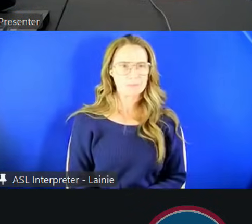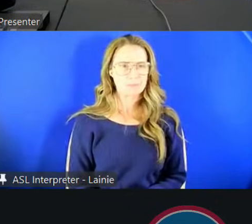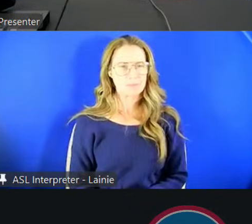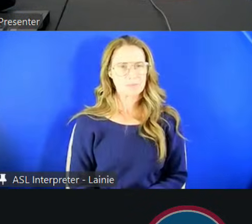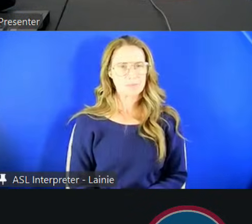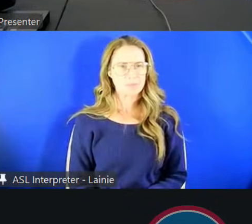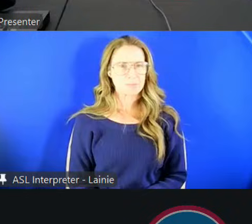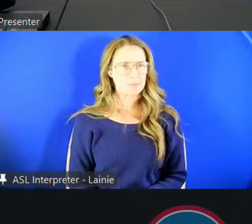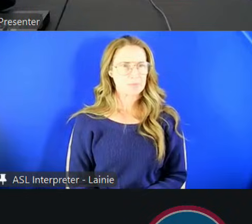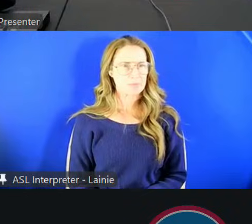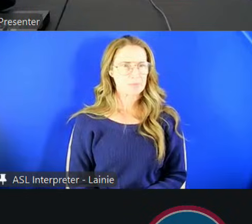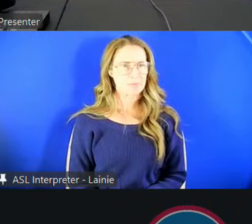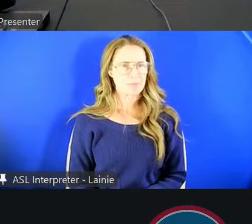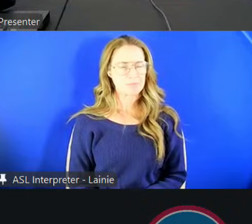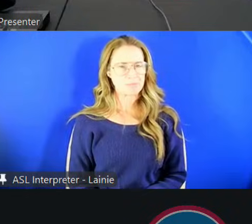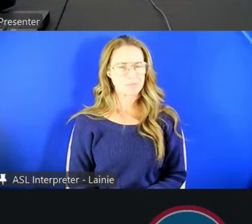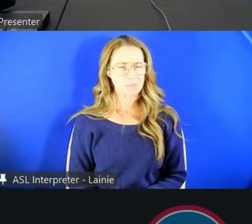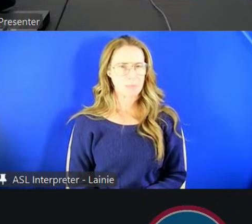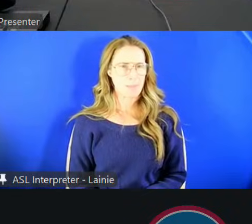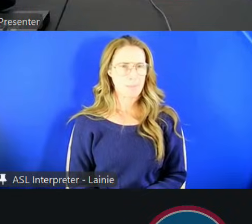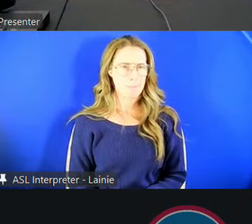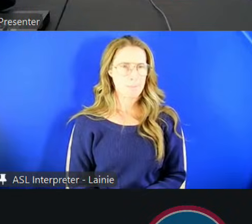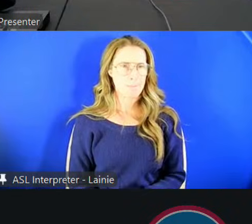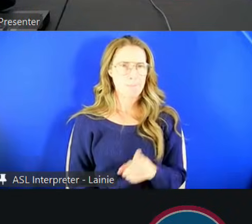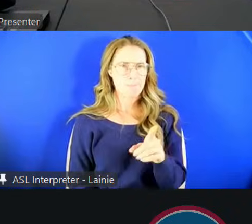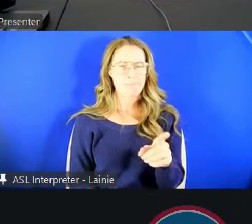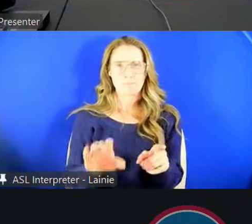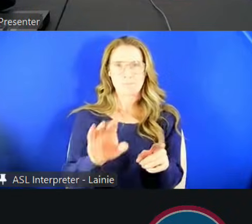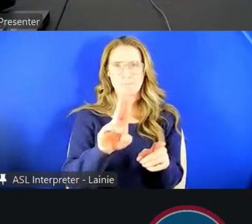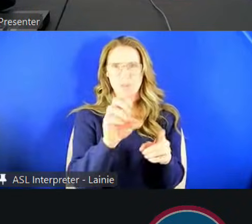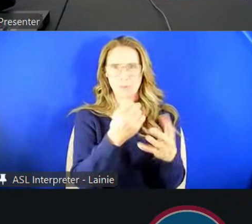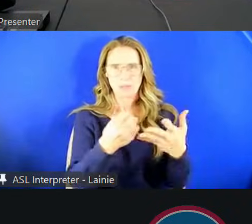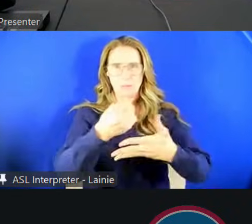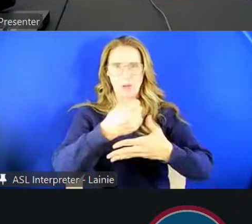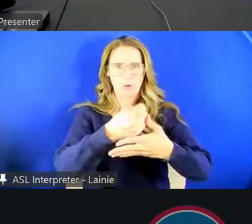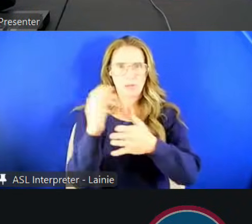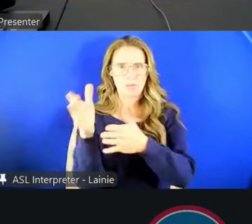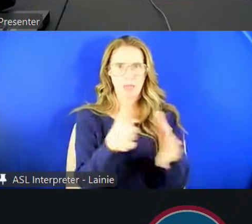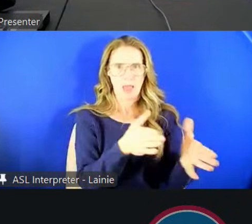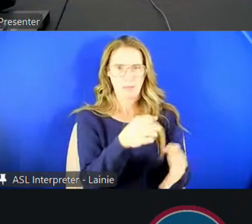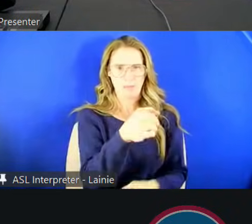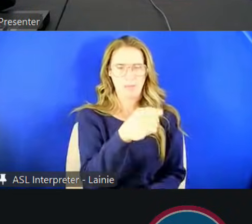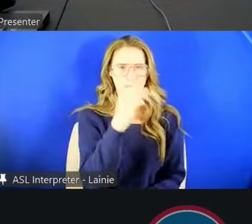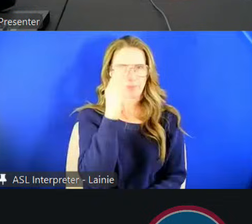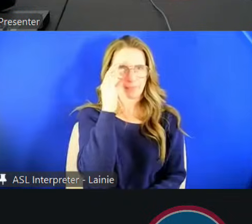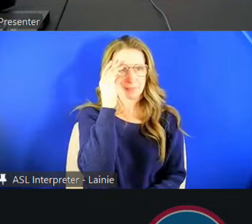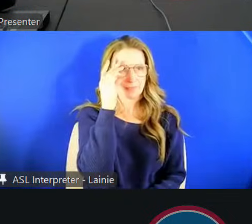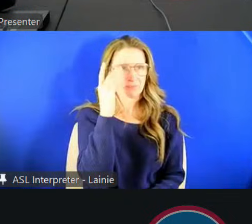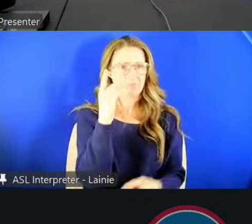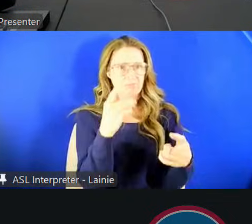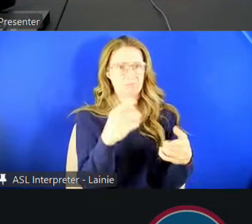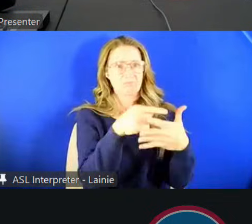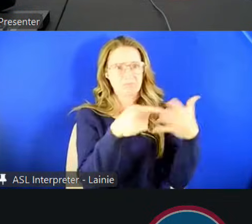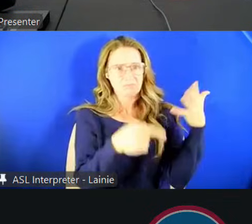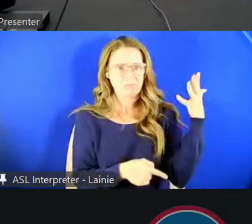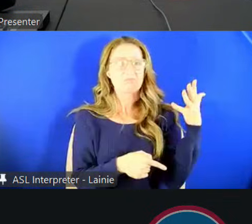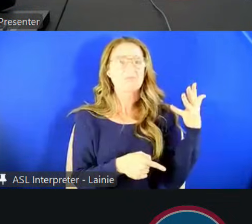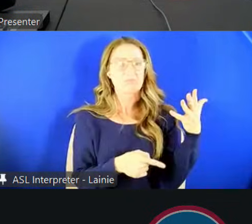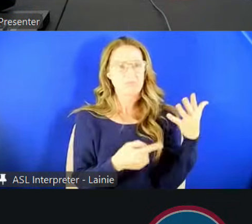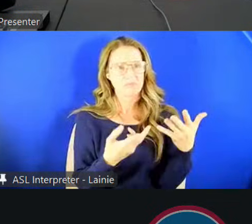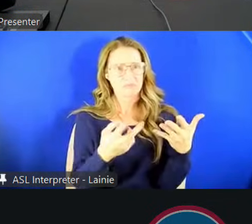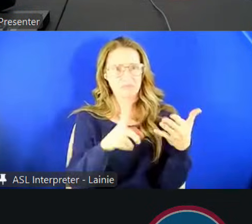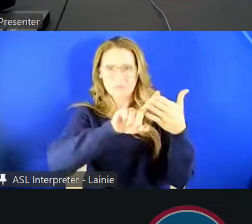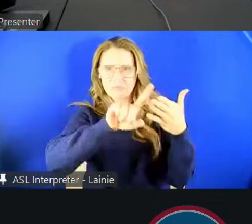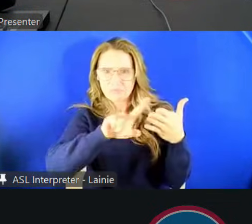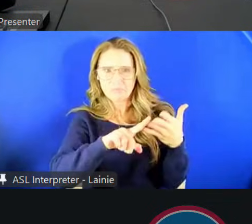little more insight into the bus priority toolbox. Here's some of the types of things that we're looking at that can be